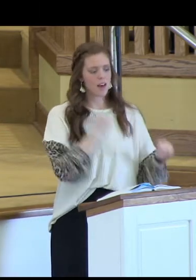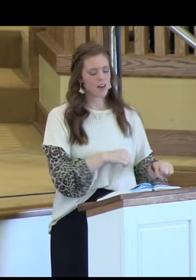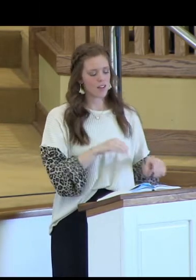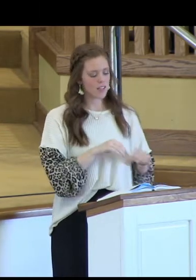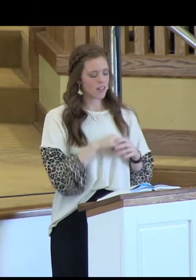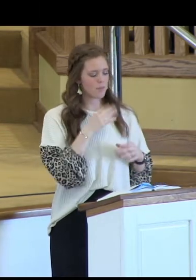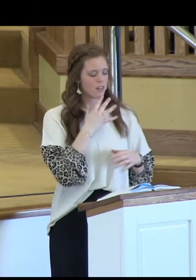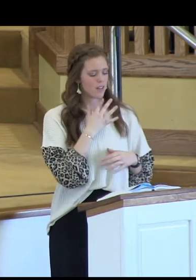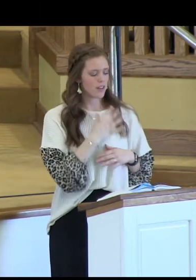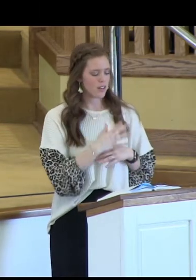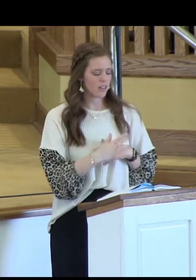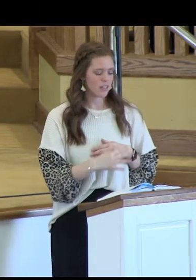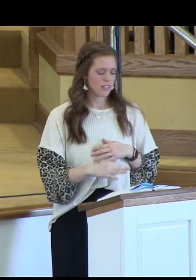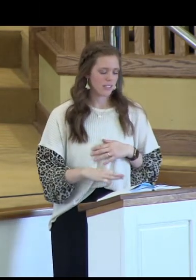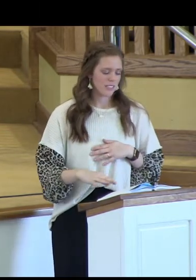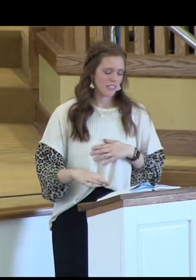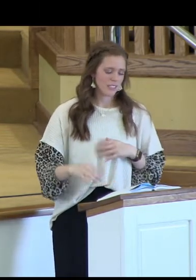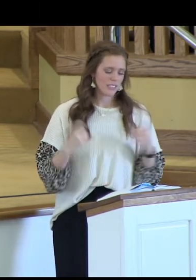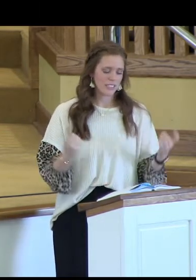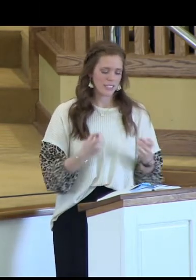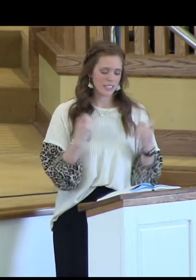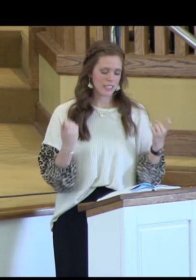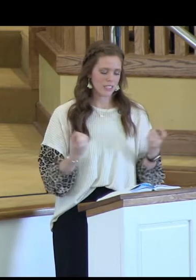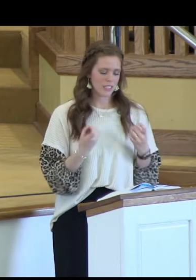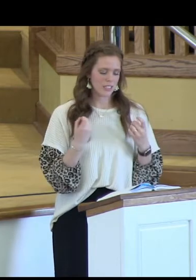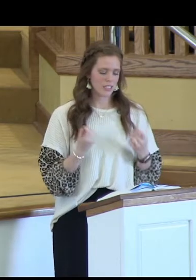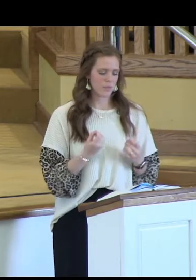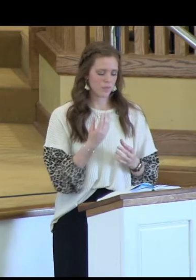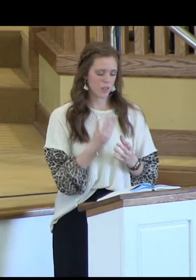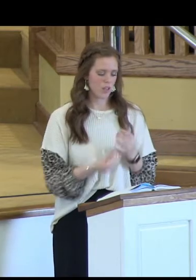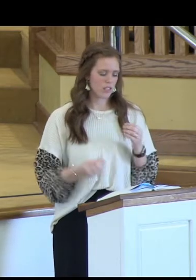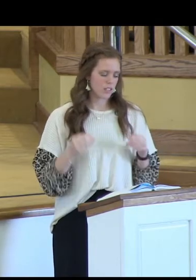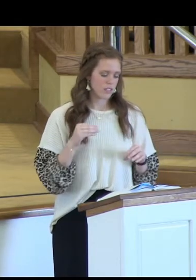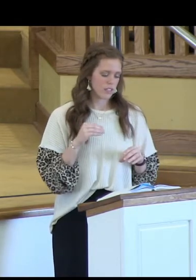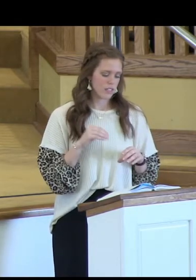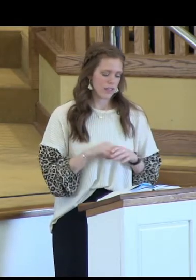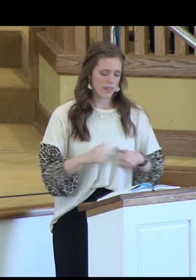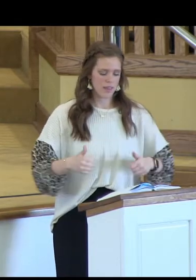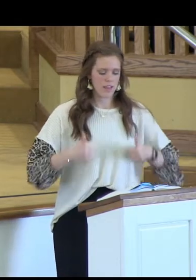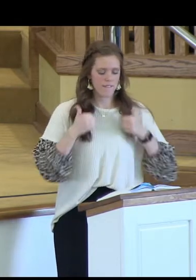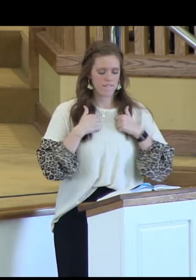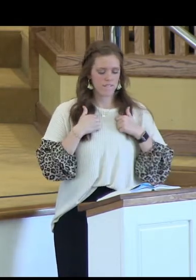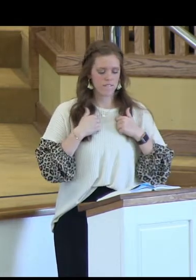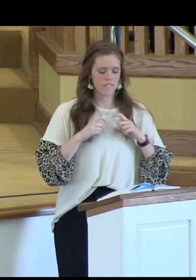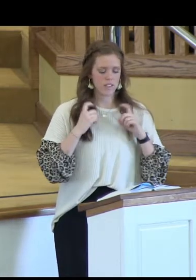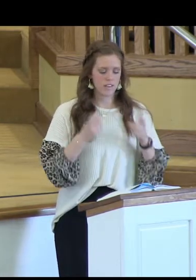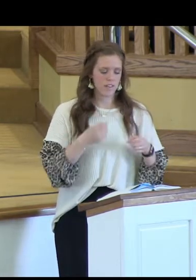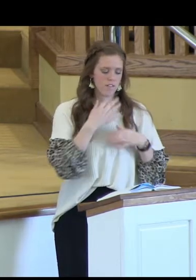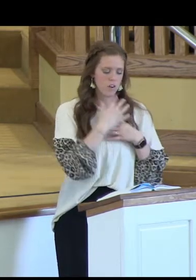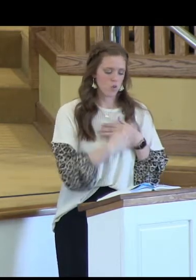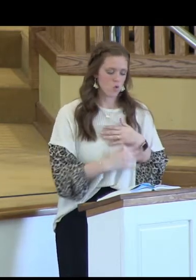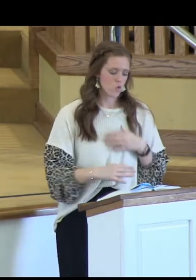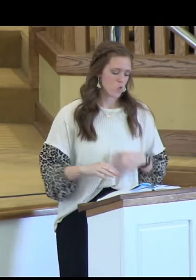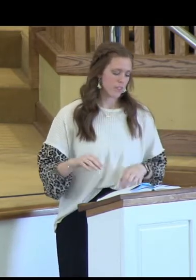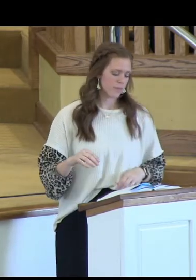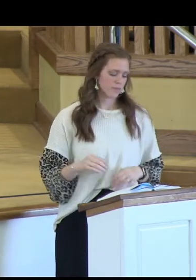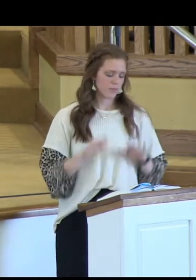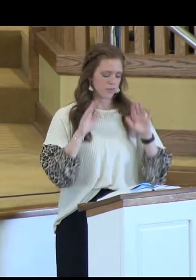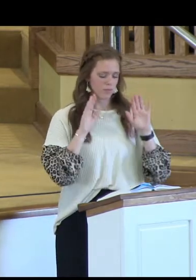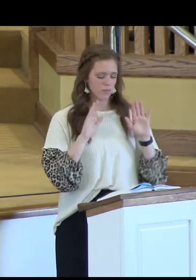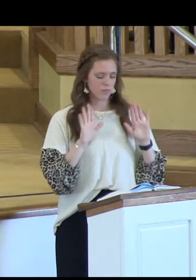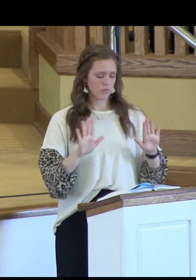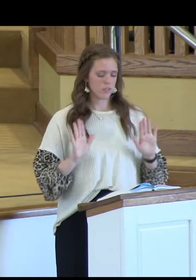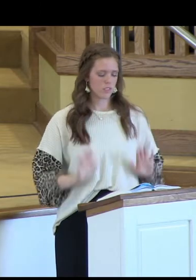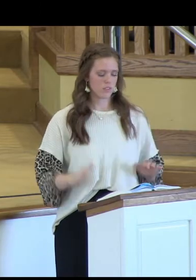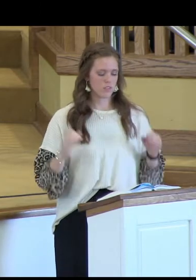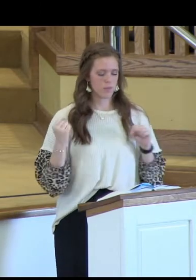the blood. Sin stains are lost in its life-giving flow. There's wonderful power in the